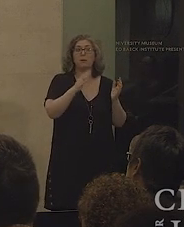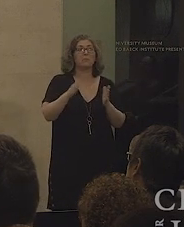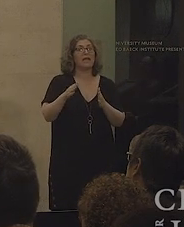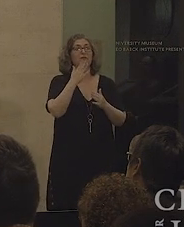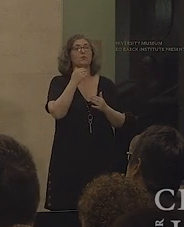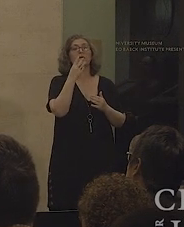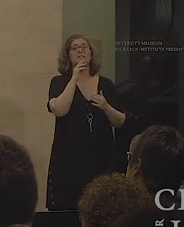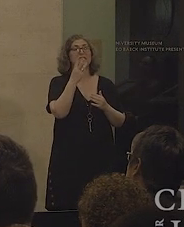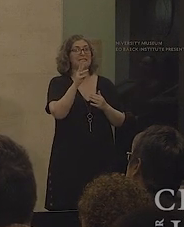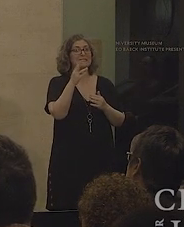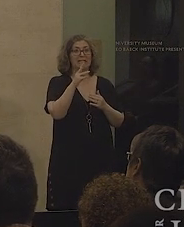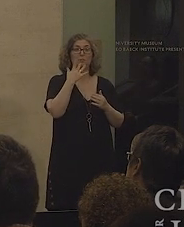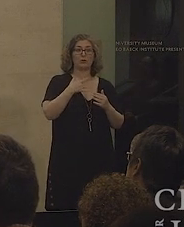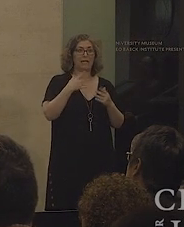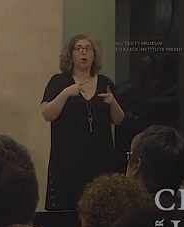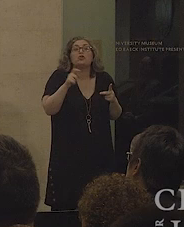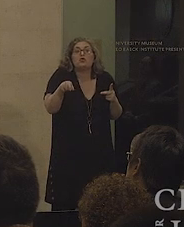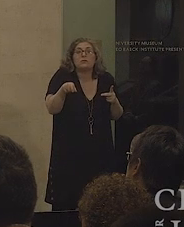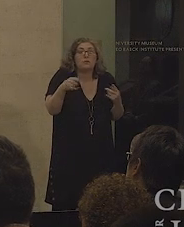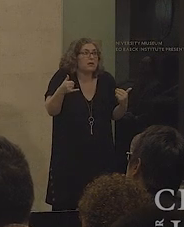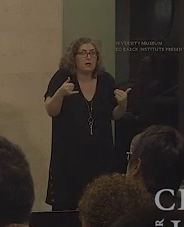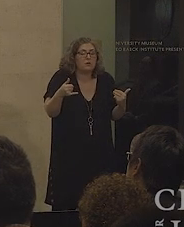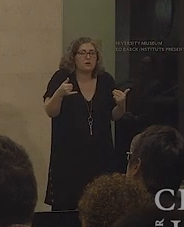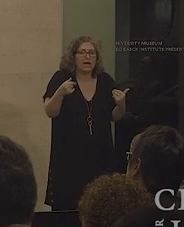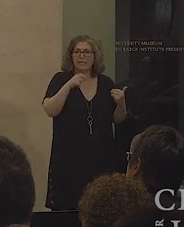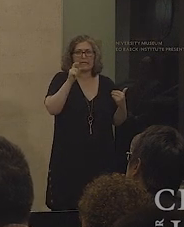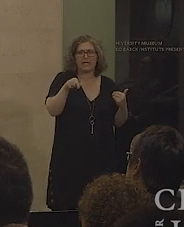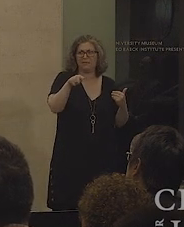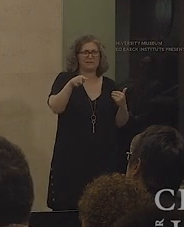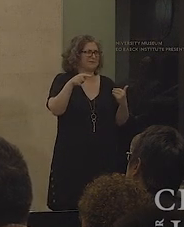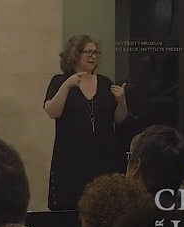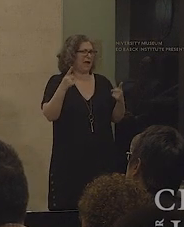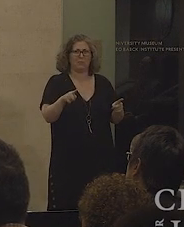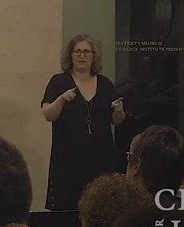16 right now. I didn't need this. And so